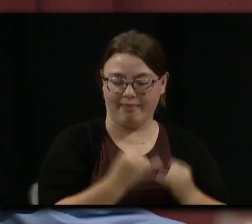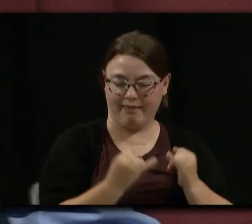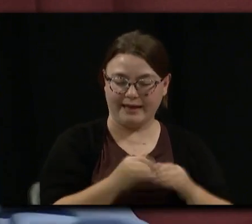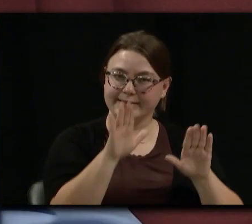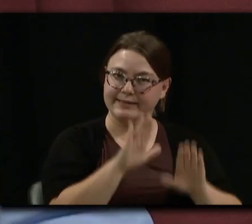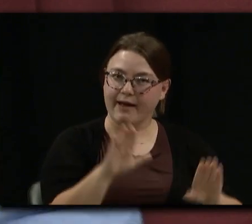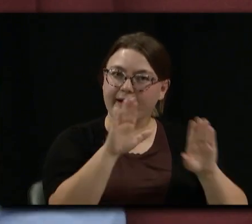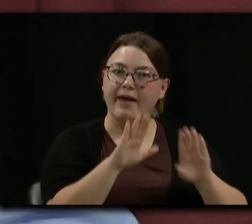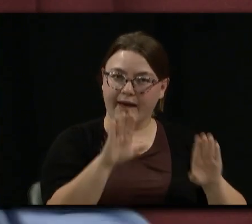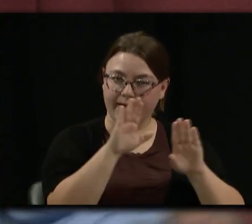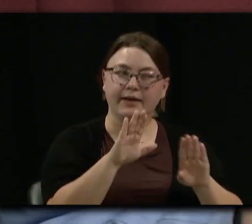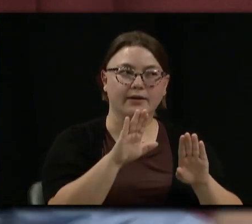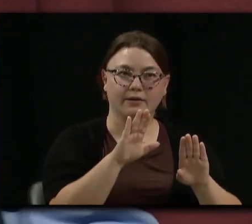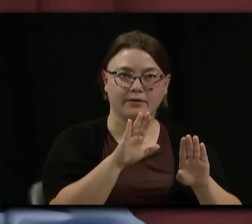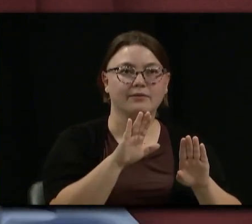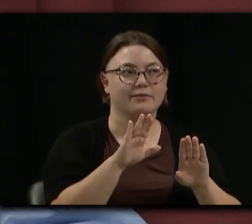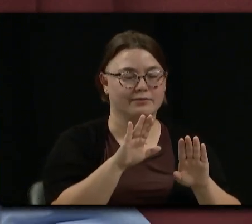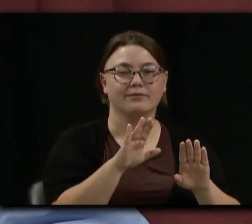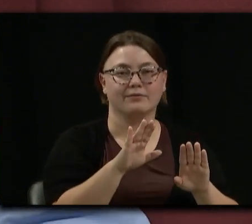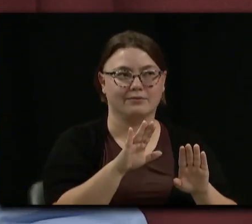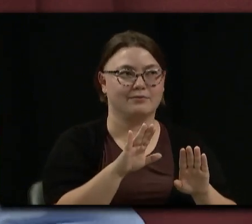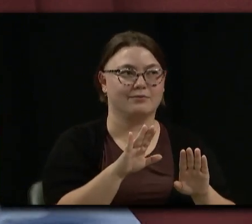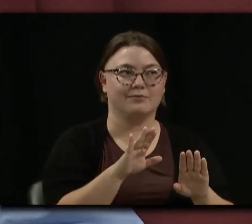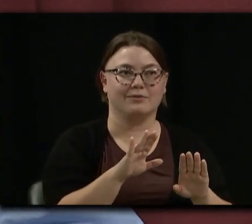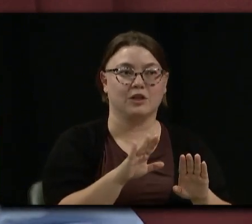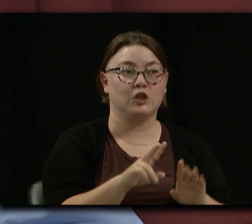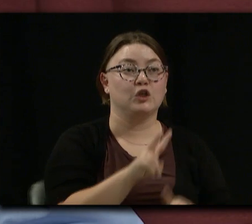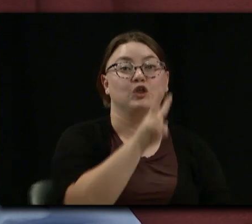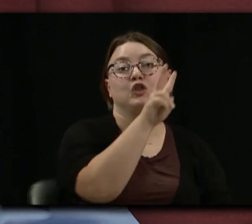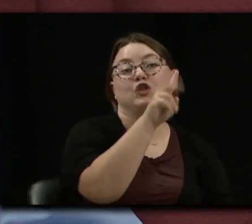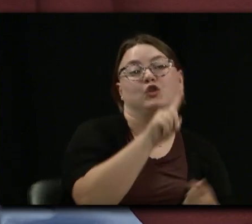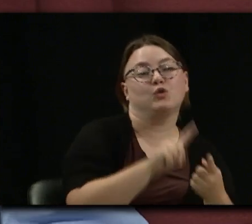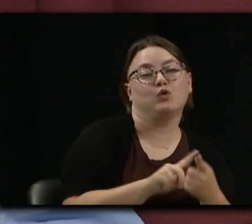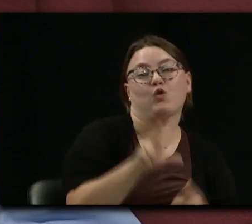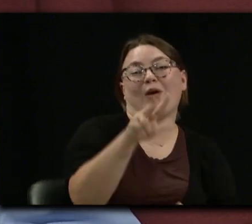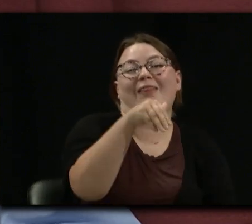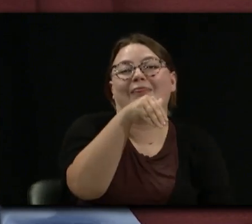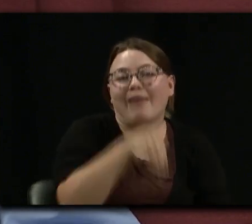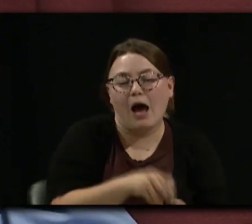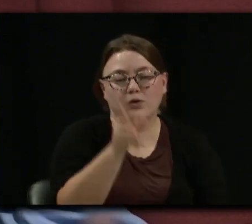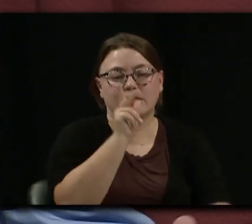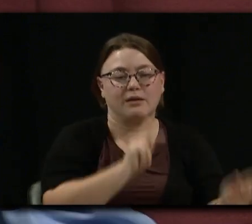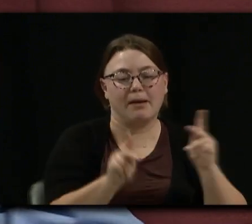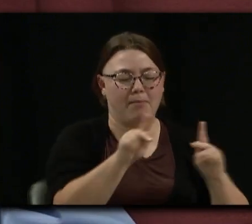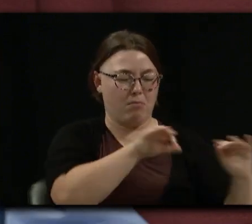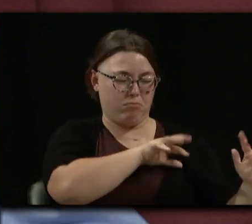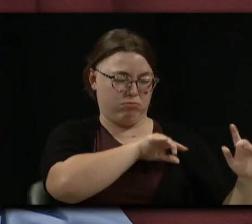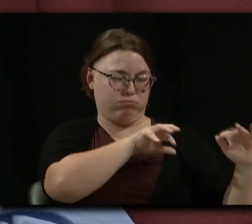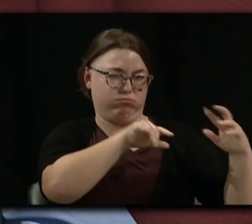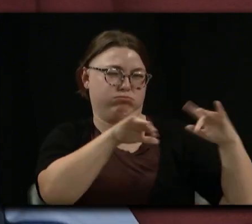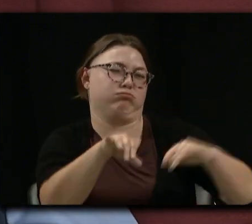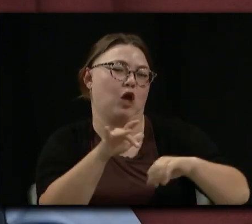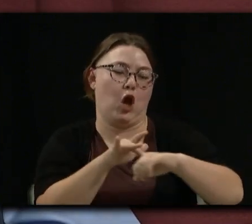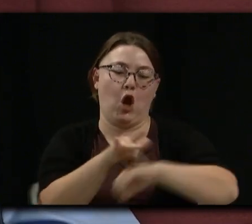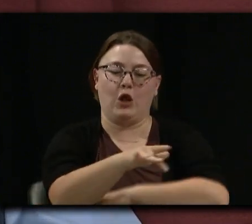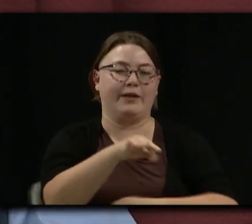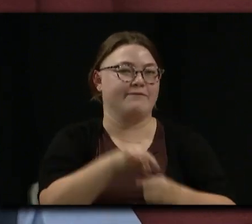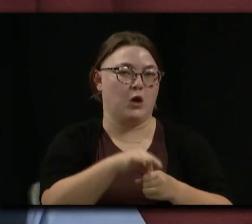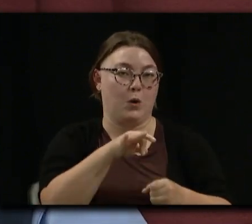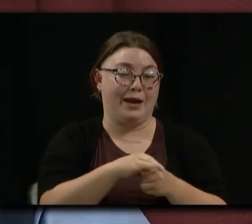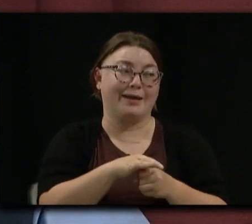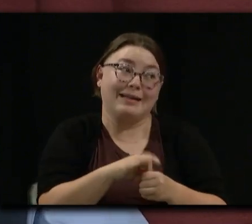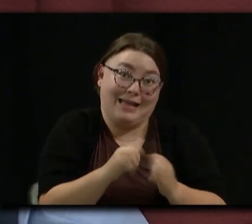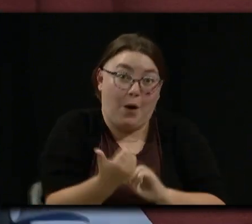this past Sunday. I mean, we were doing 2,000 to 3,000 people. And so that's why we knew the numbers were going to be very